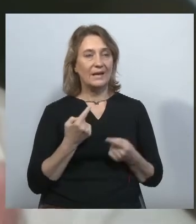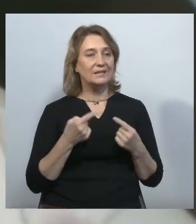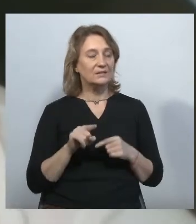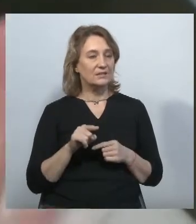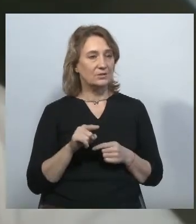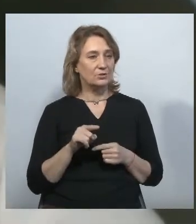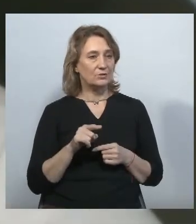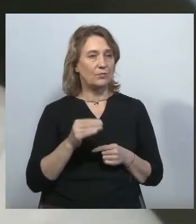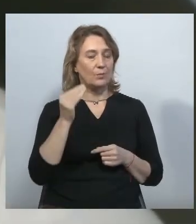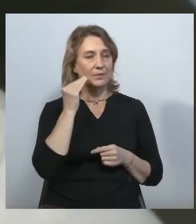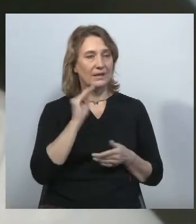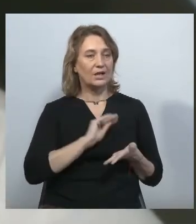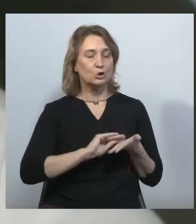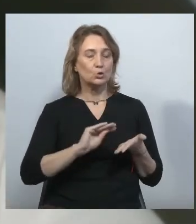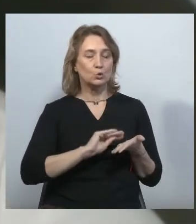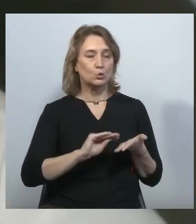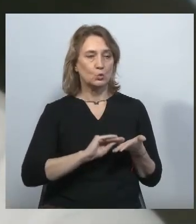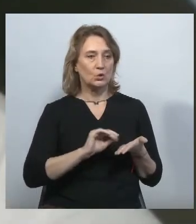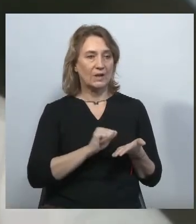on, it is really binding.